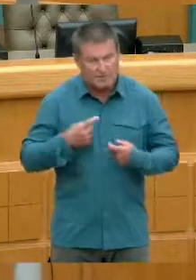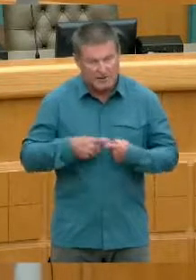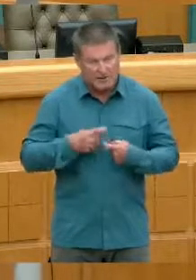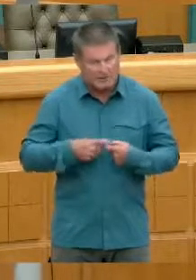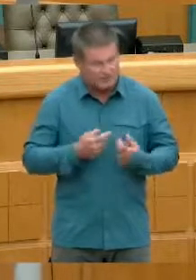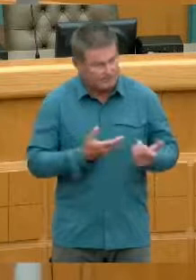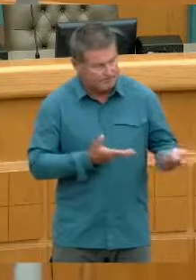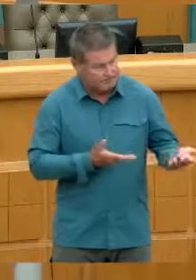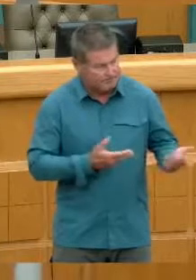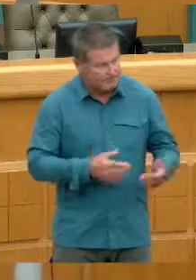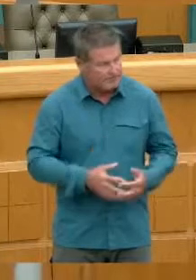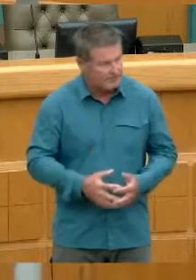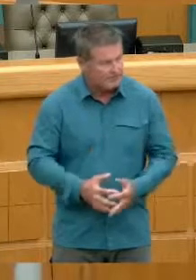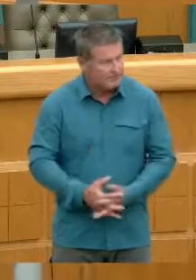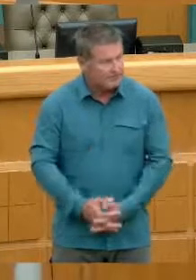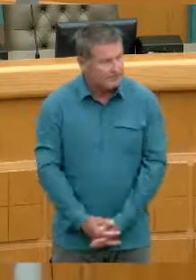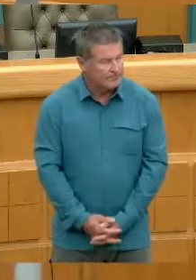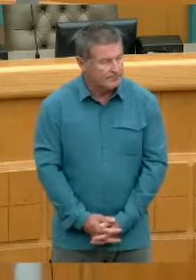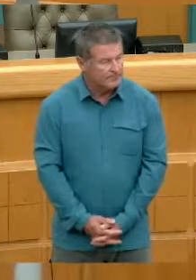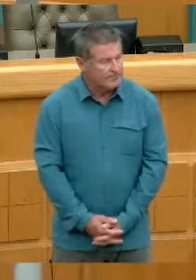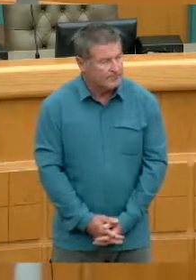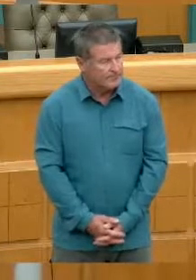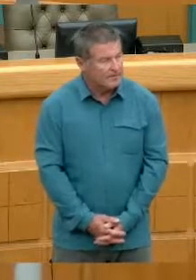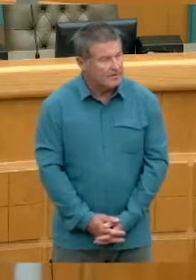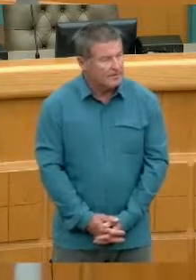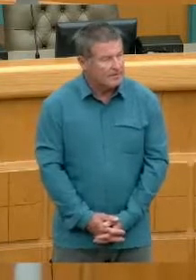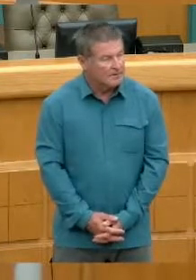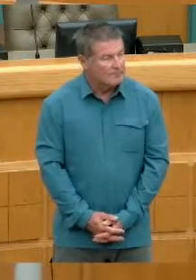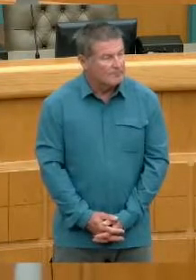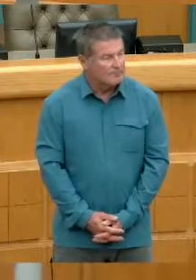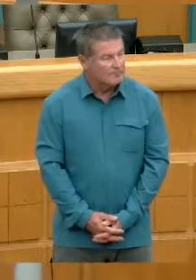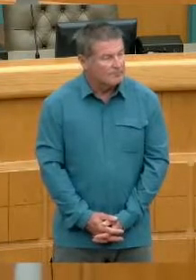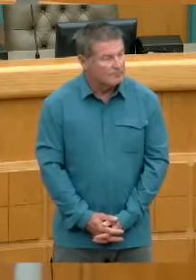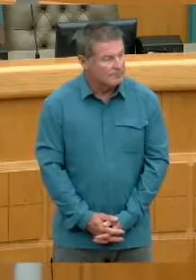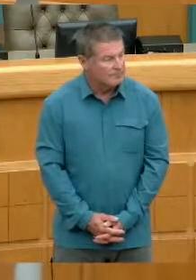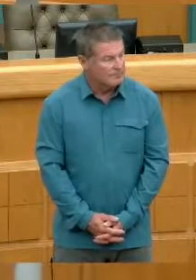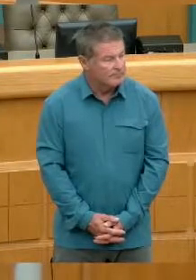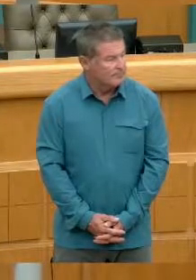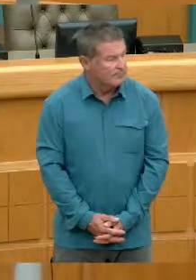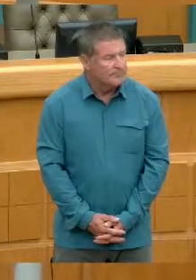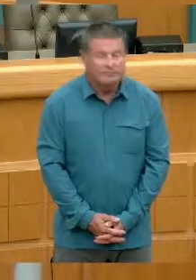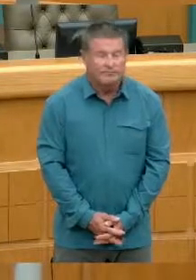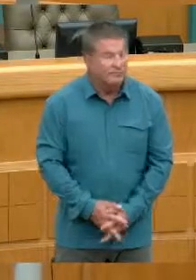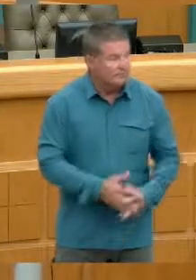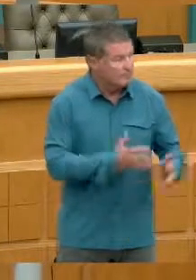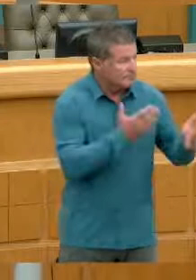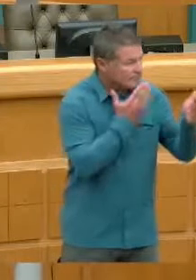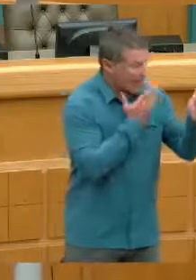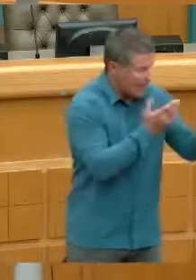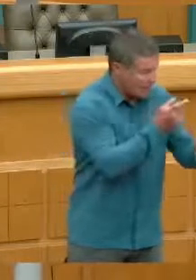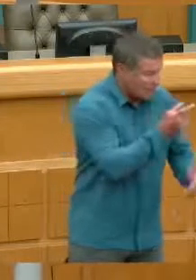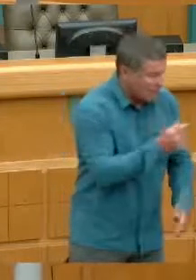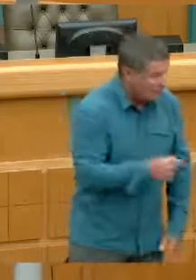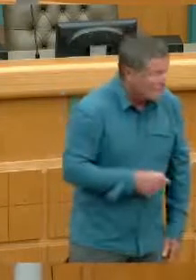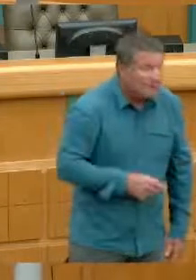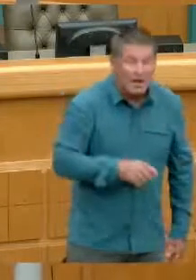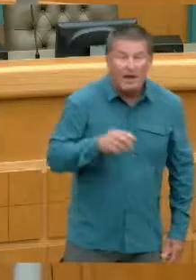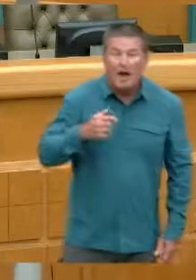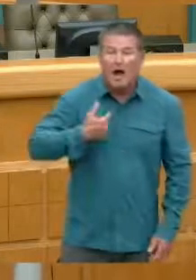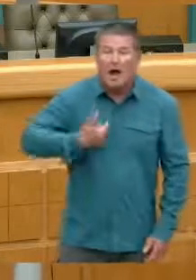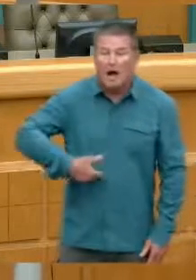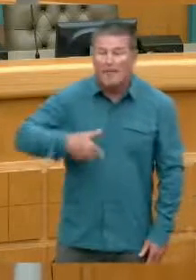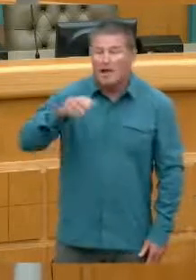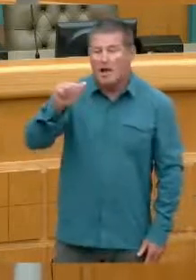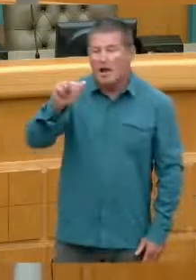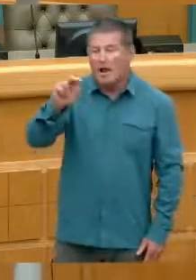mañana sábado. Y también se espera la presencia de algunos de los consejeros de la ciudad. Thank you. Annette Rodriguez, Health